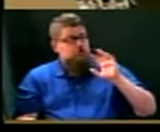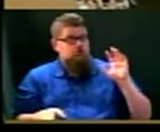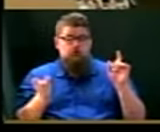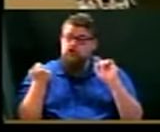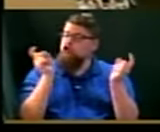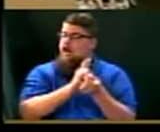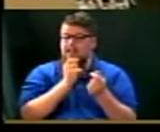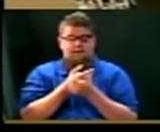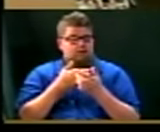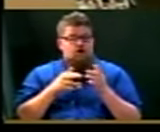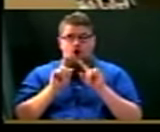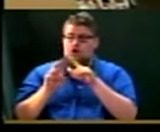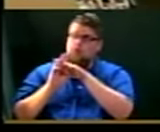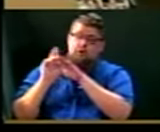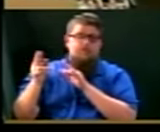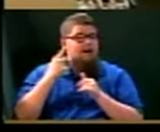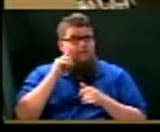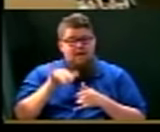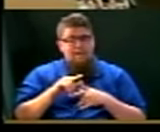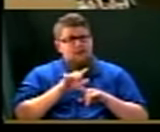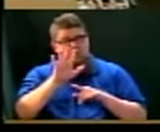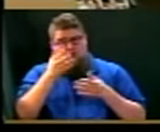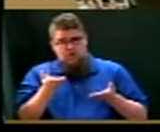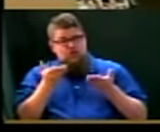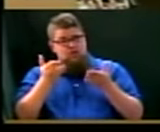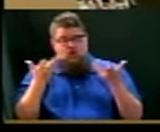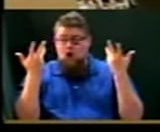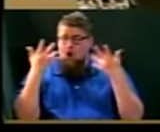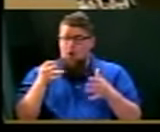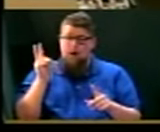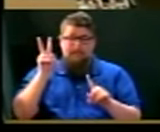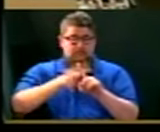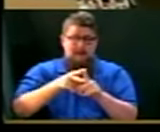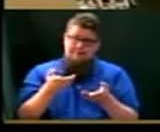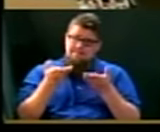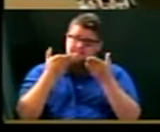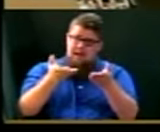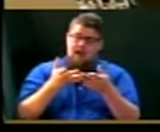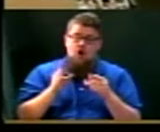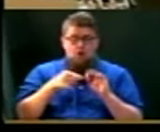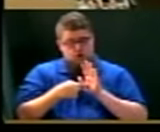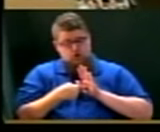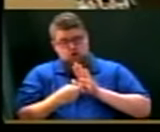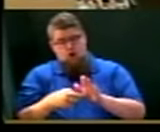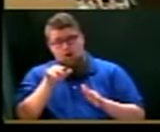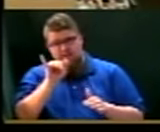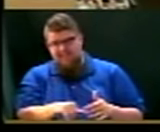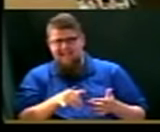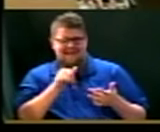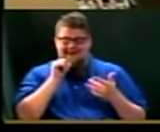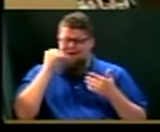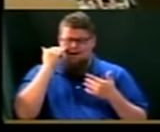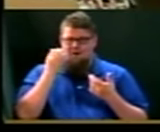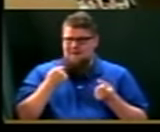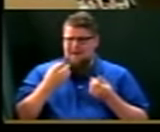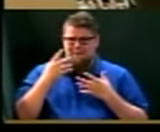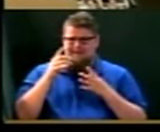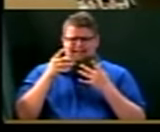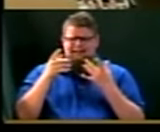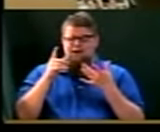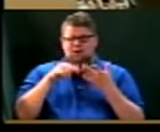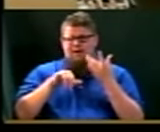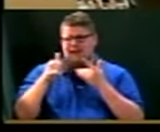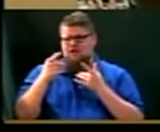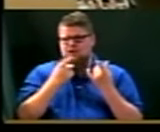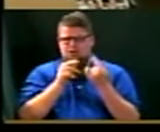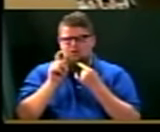do whatever you want to. But if you've already submitted your suggestions and there are, have been reflected, I don't know how many more you're going to have to do in order to make it